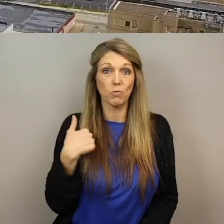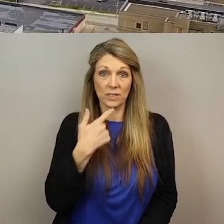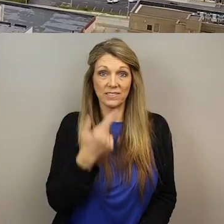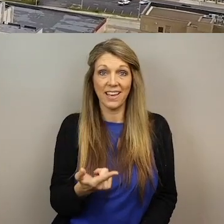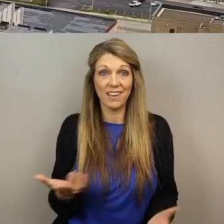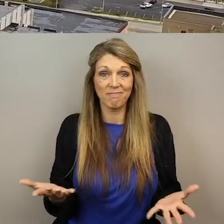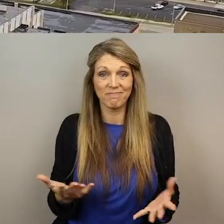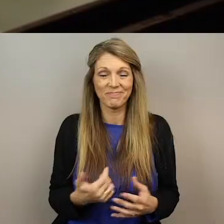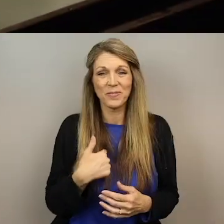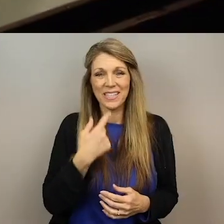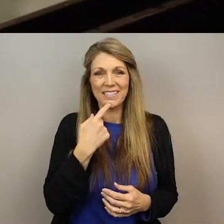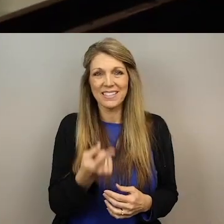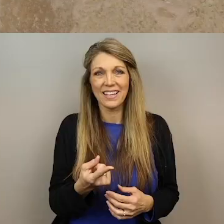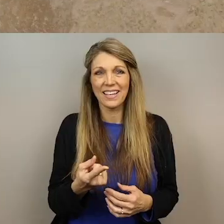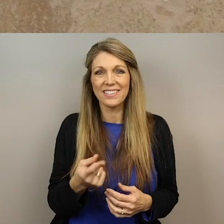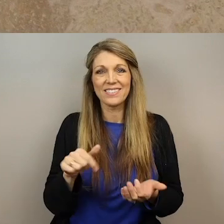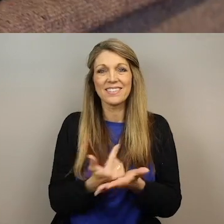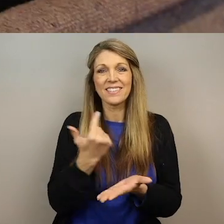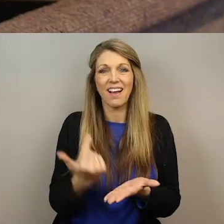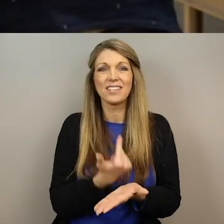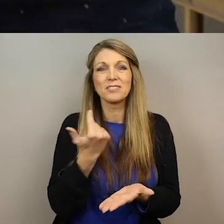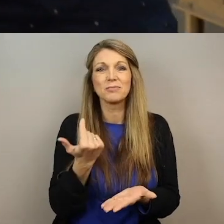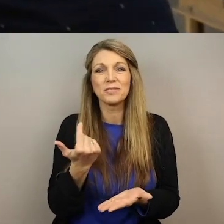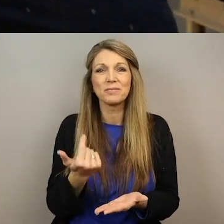we tell them. We tell them it's the gospel.